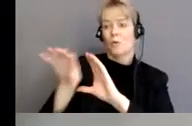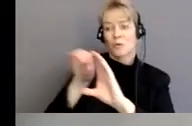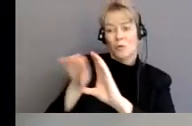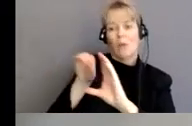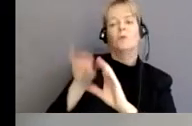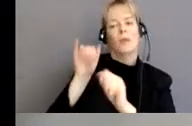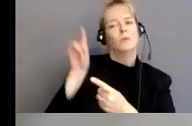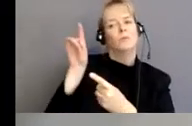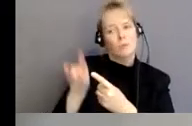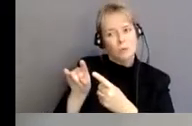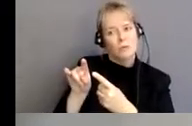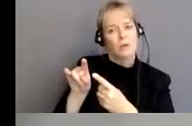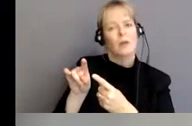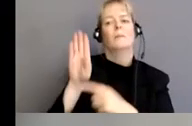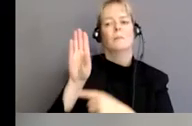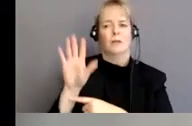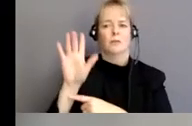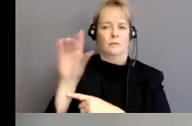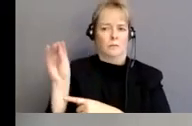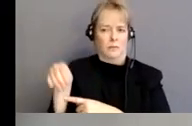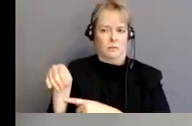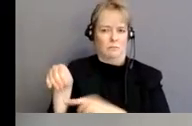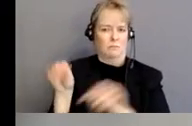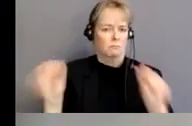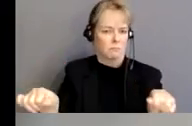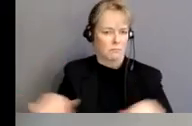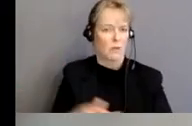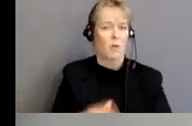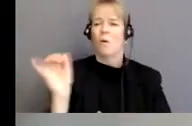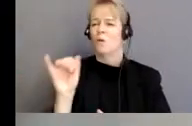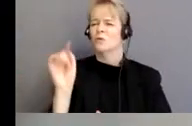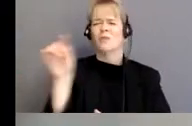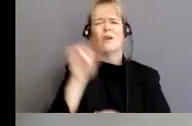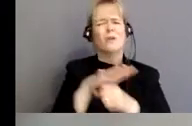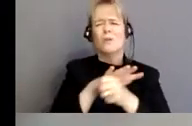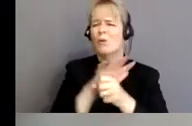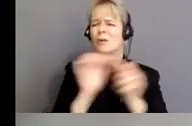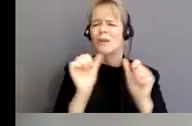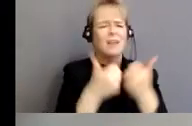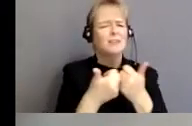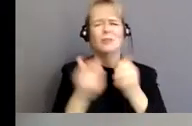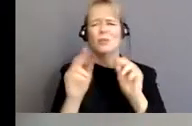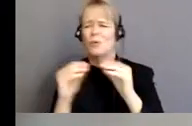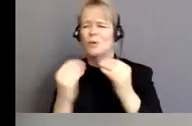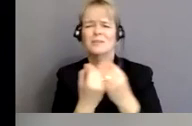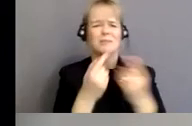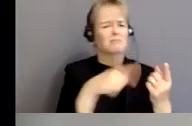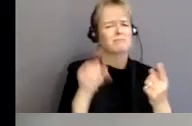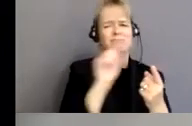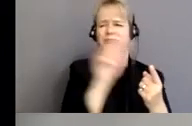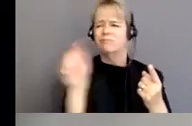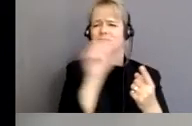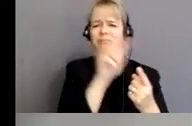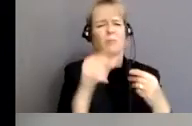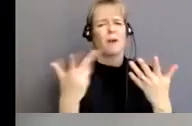25%. And then, of course, there are all our local agencies, organizations out there that are providing different programs